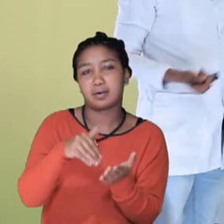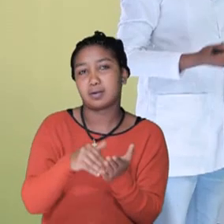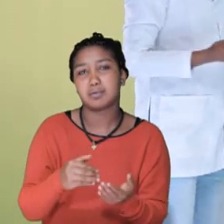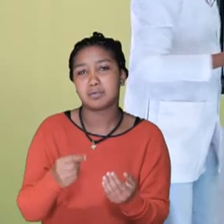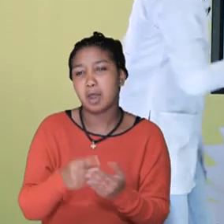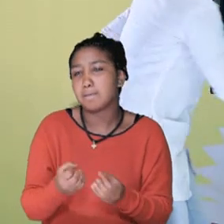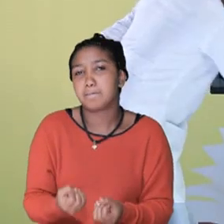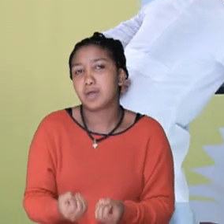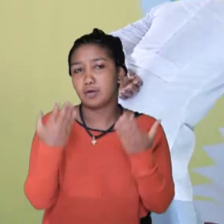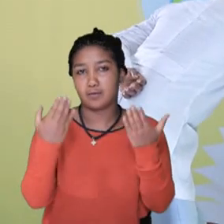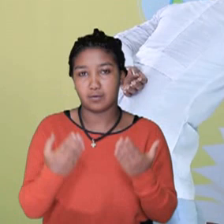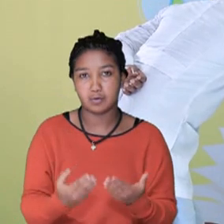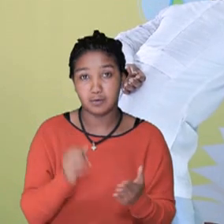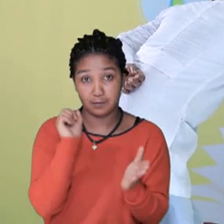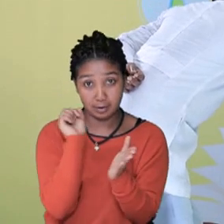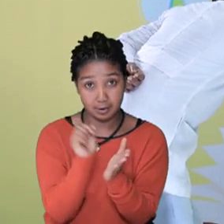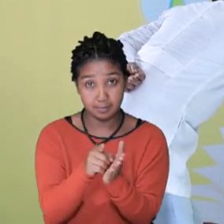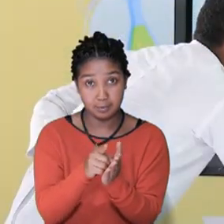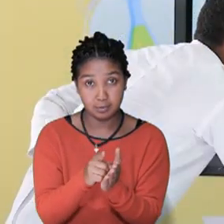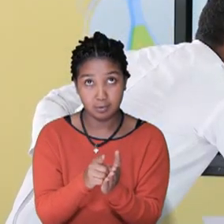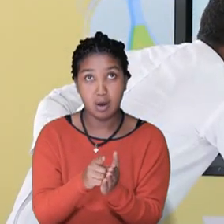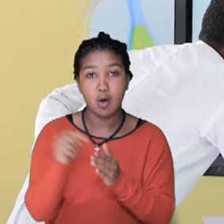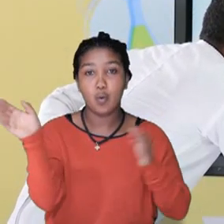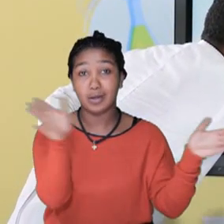plentiful. For example, wind energy,